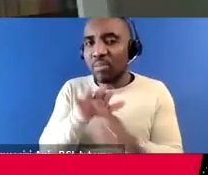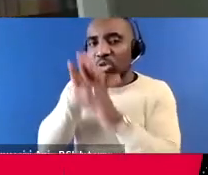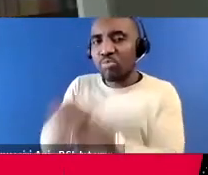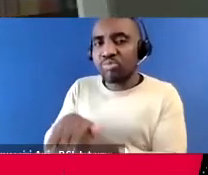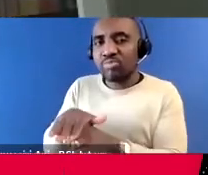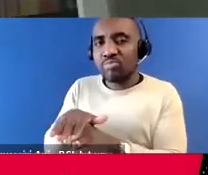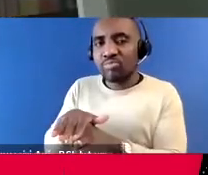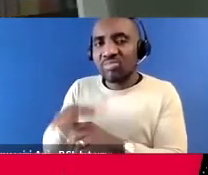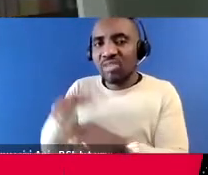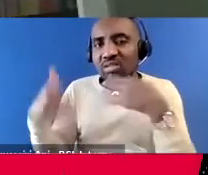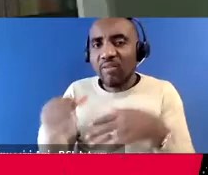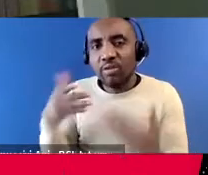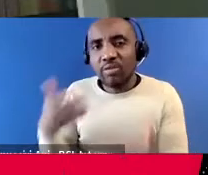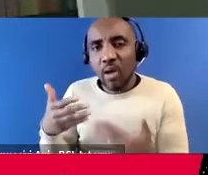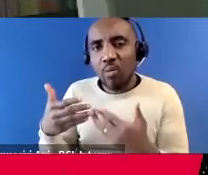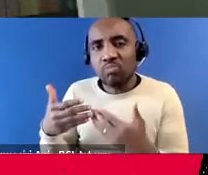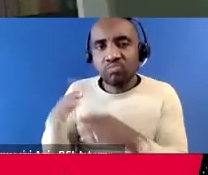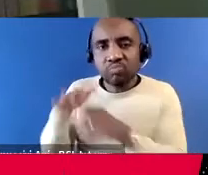wanted.